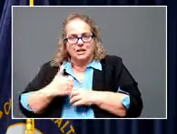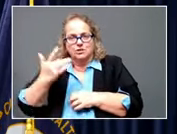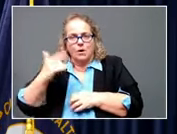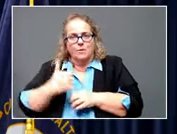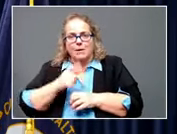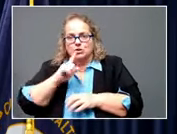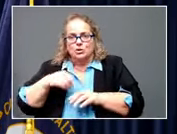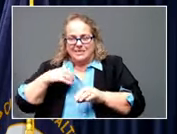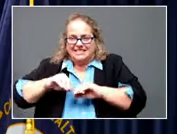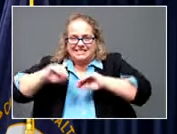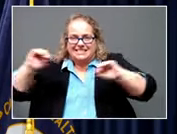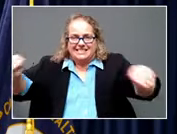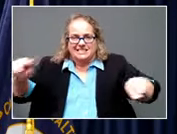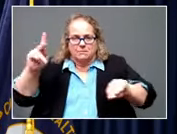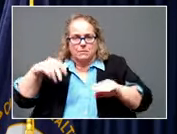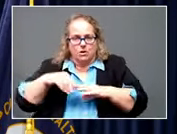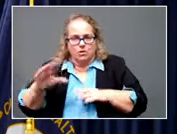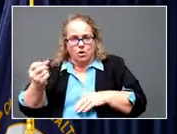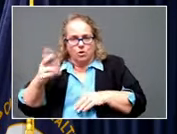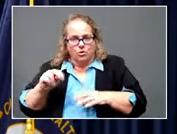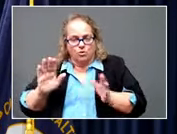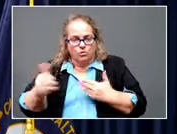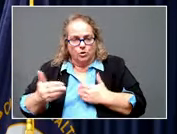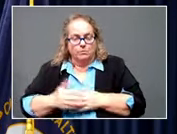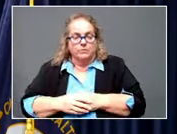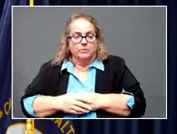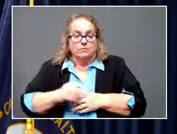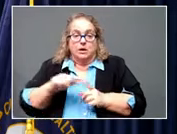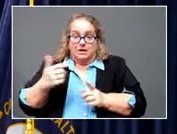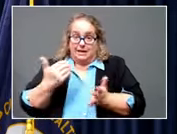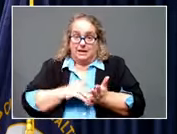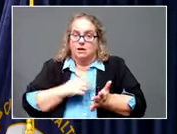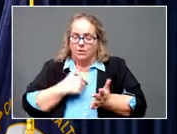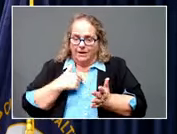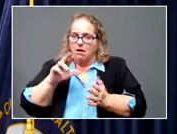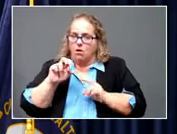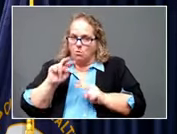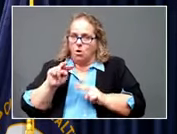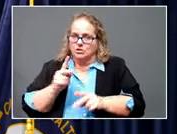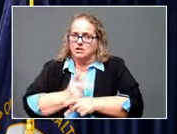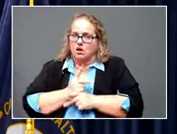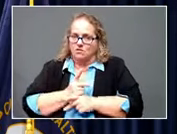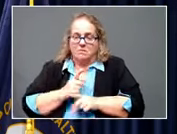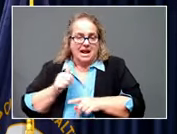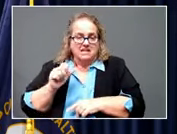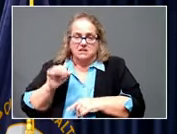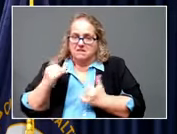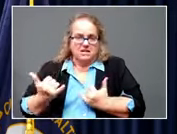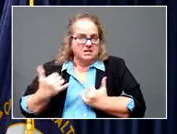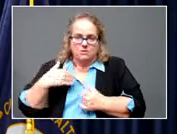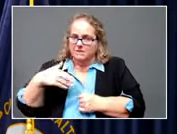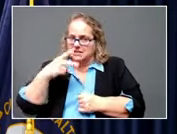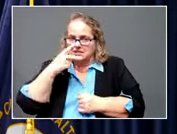So we're going to watch it very carefully, but as of yet, we haven't seen a significant rise